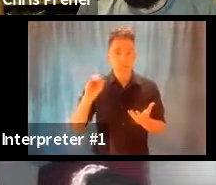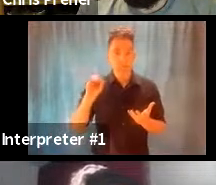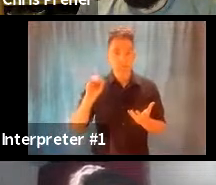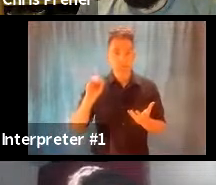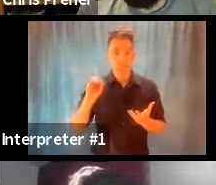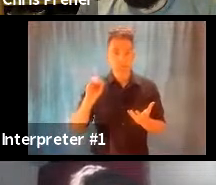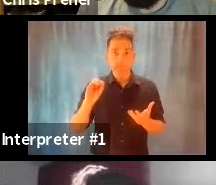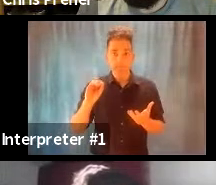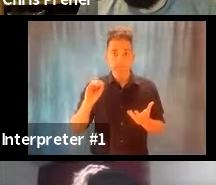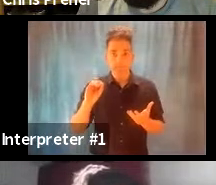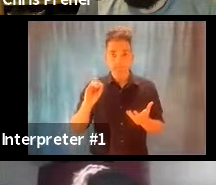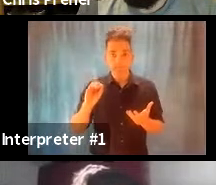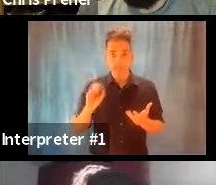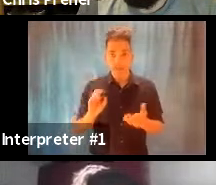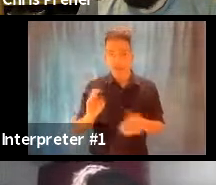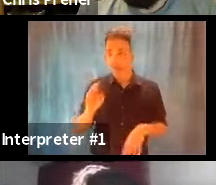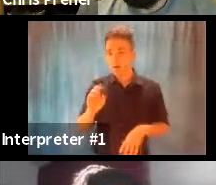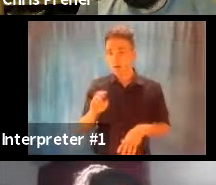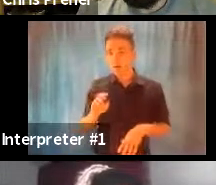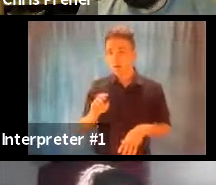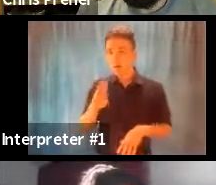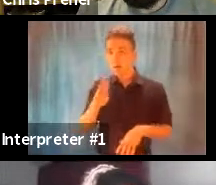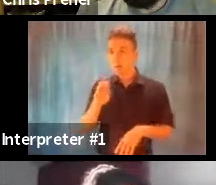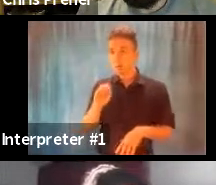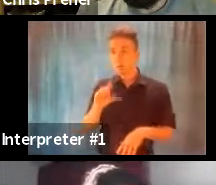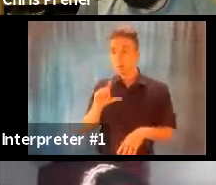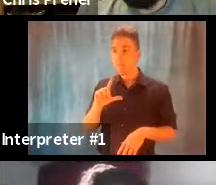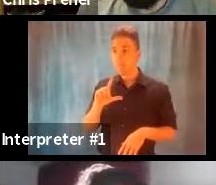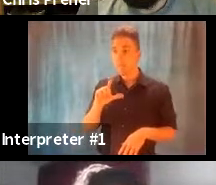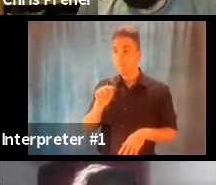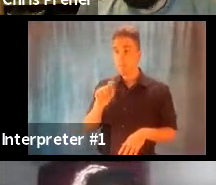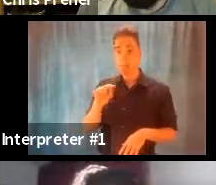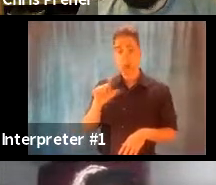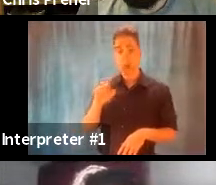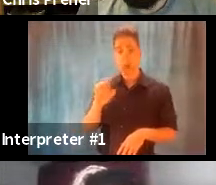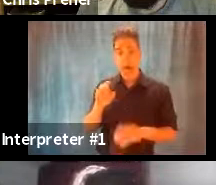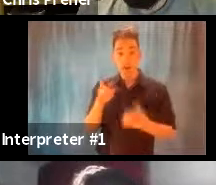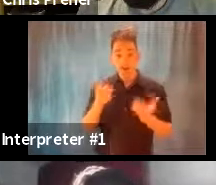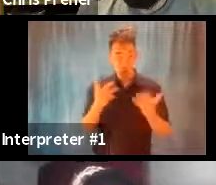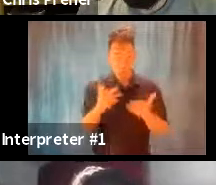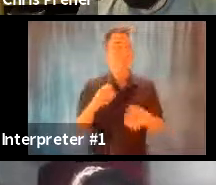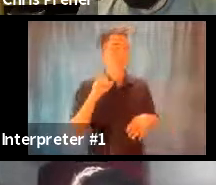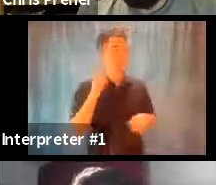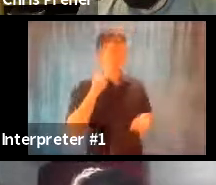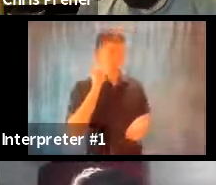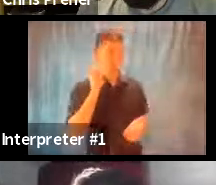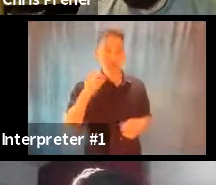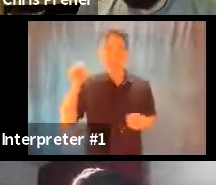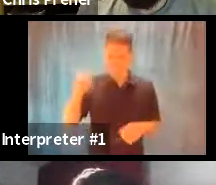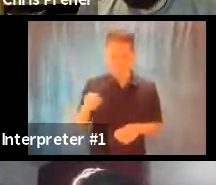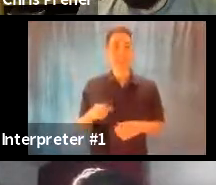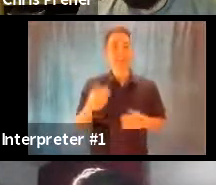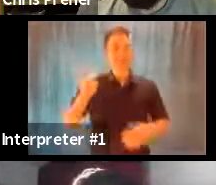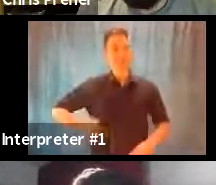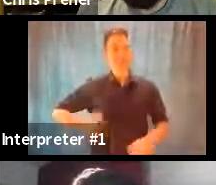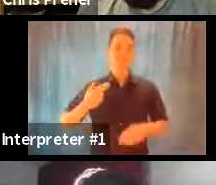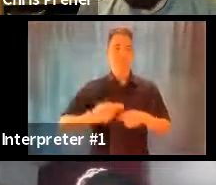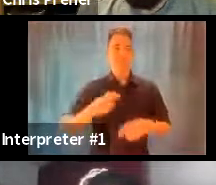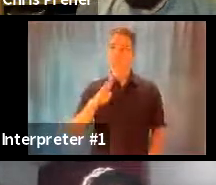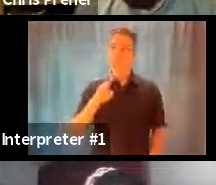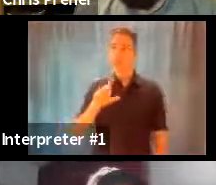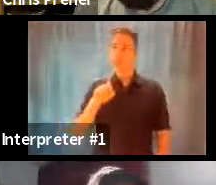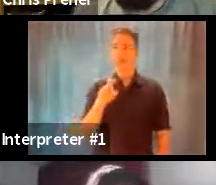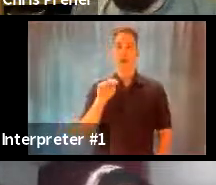Bolanle, are you with us? Yes, you can hear me? Yes. Great. My name is Bolanle Ambunije of